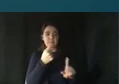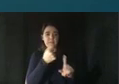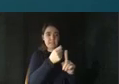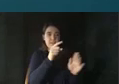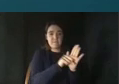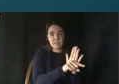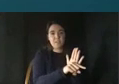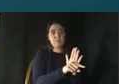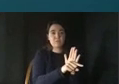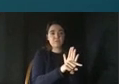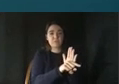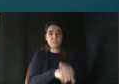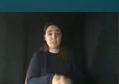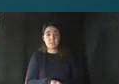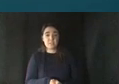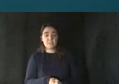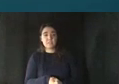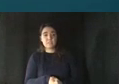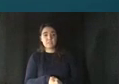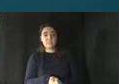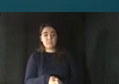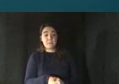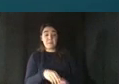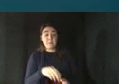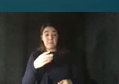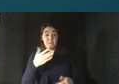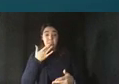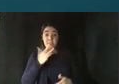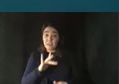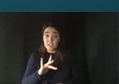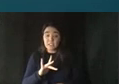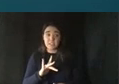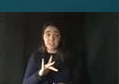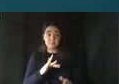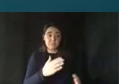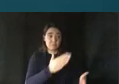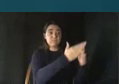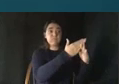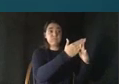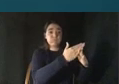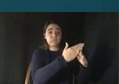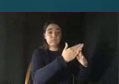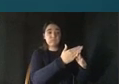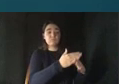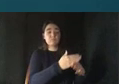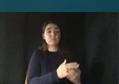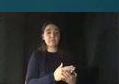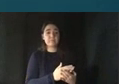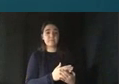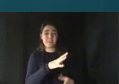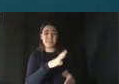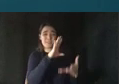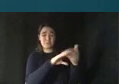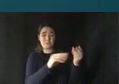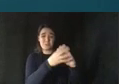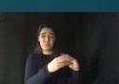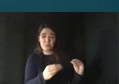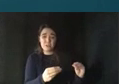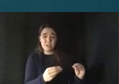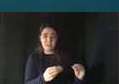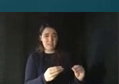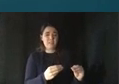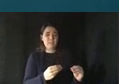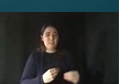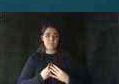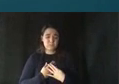Luckily, he was caught before it happened. But his story really also stuck with me at how young this